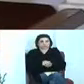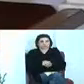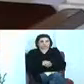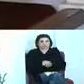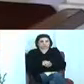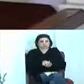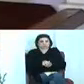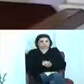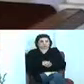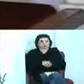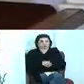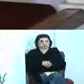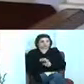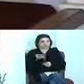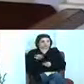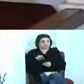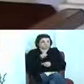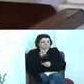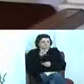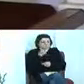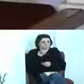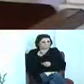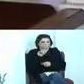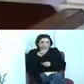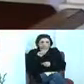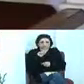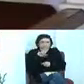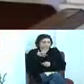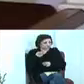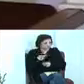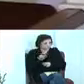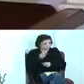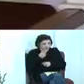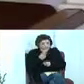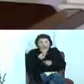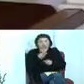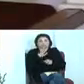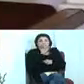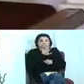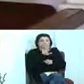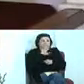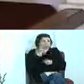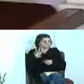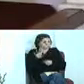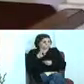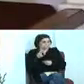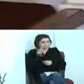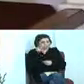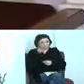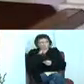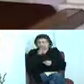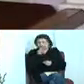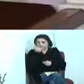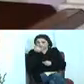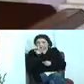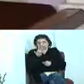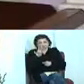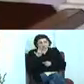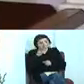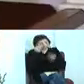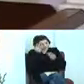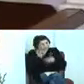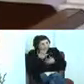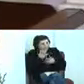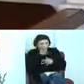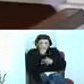Isaiah 54:17 says, it lets us know God has our back. We